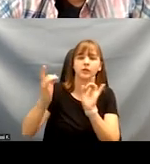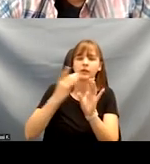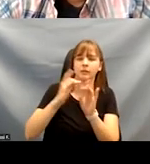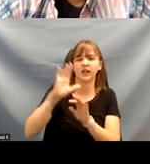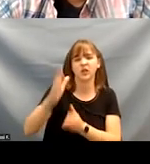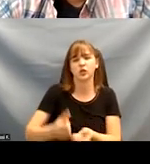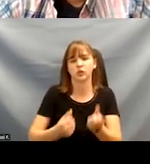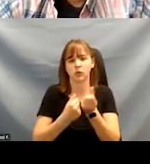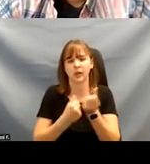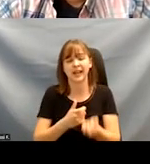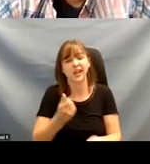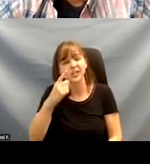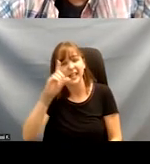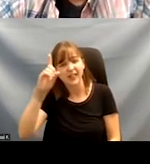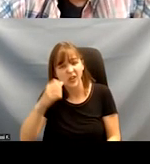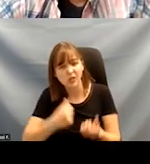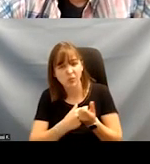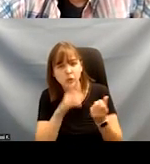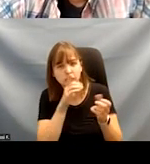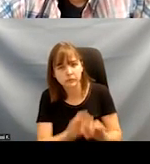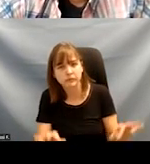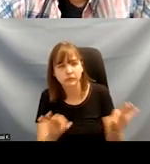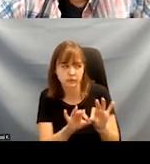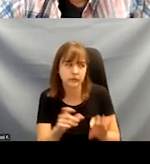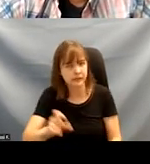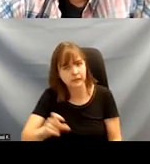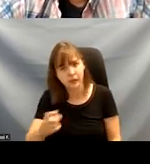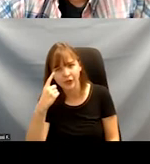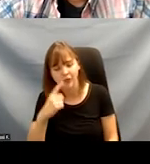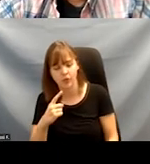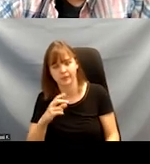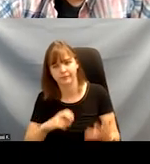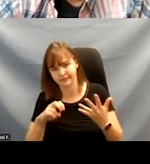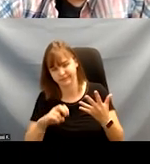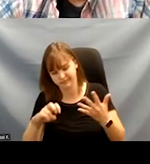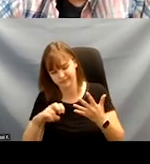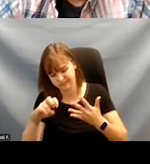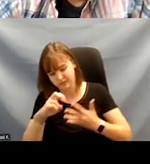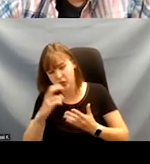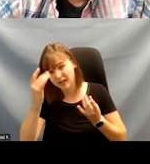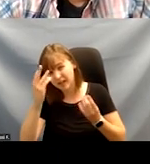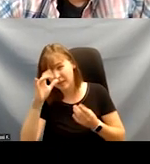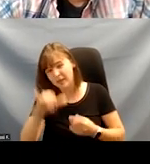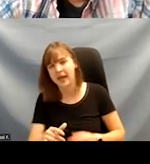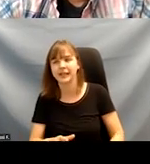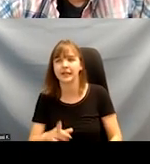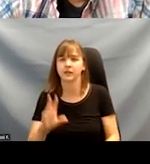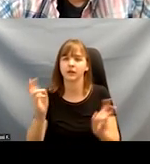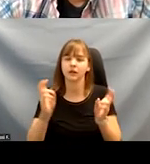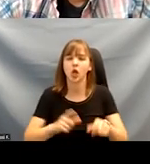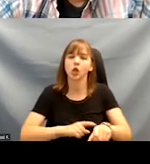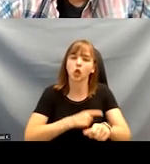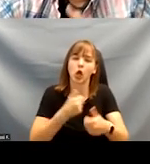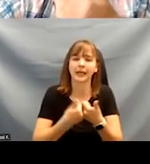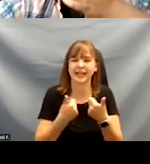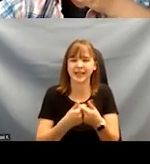of things you want to do, and just and then think about it as like the long game you're trying to play at a company. So yeah, I